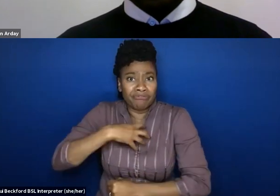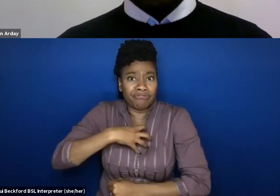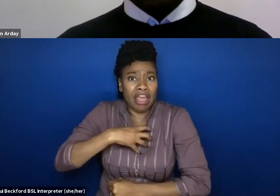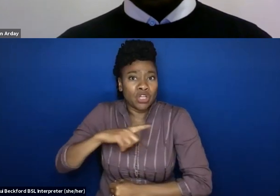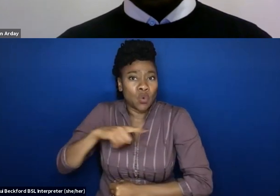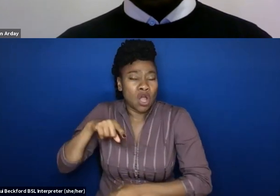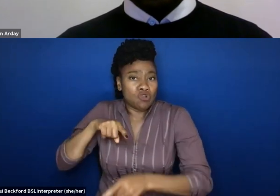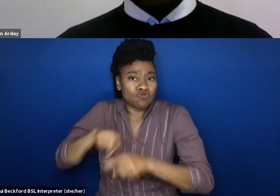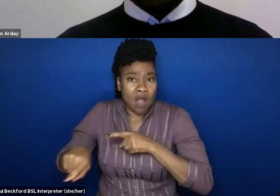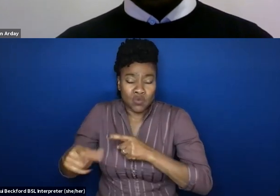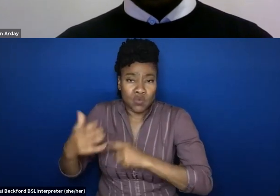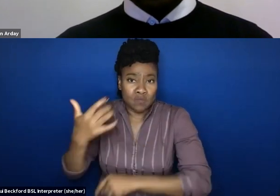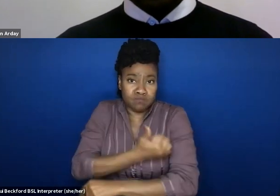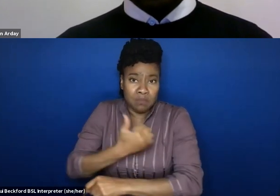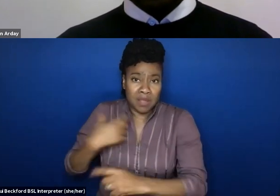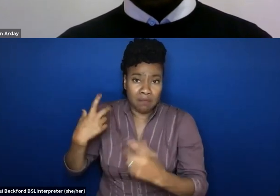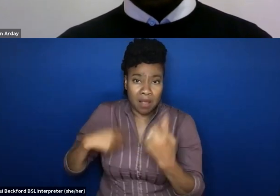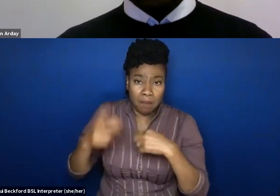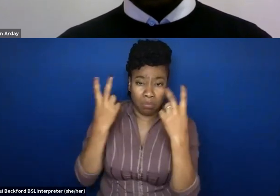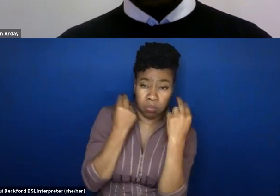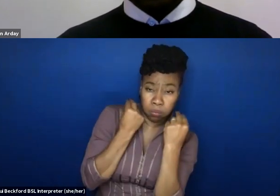cultural specificity in that sense.